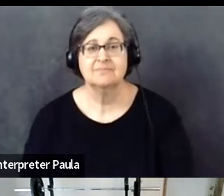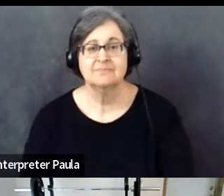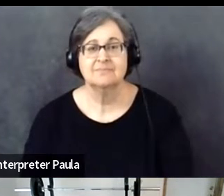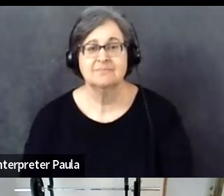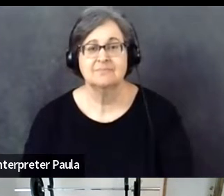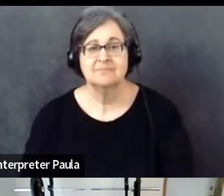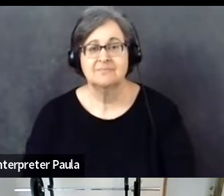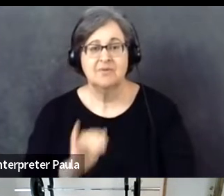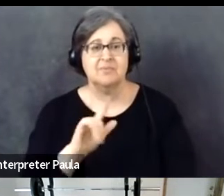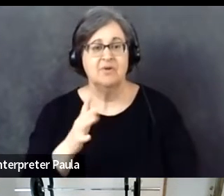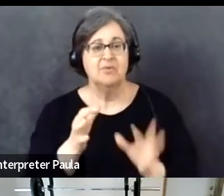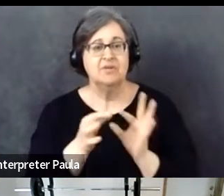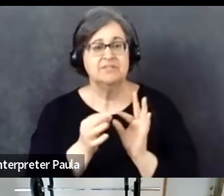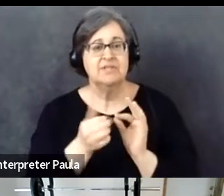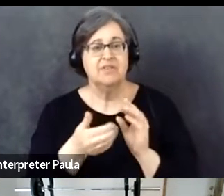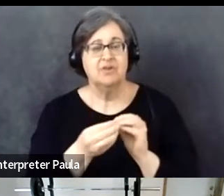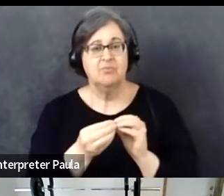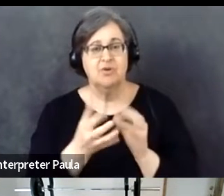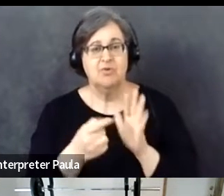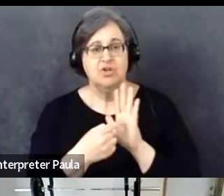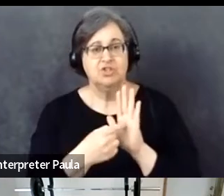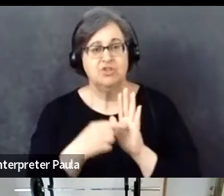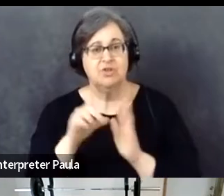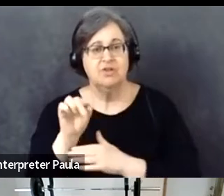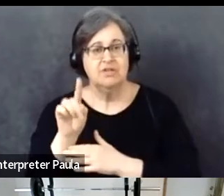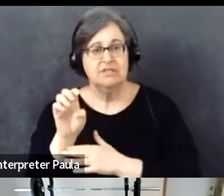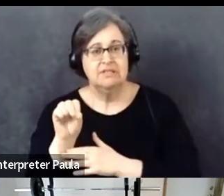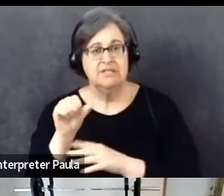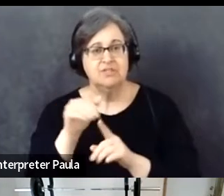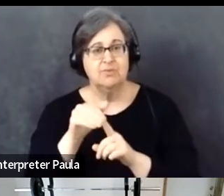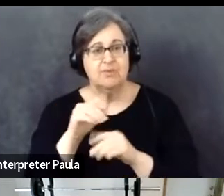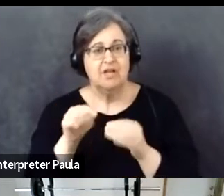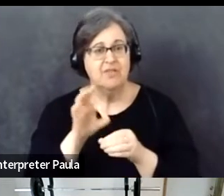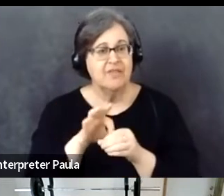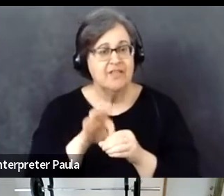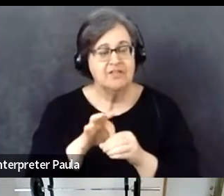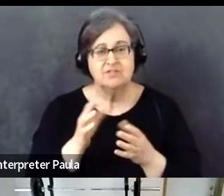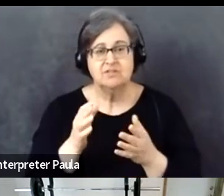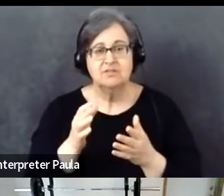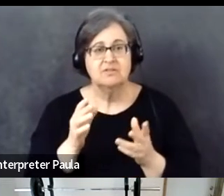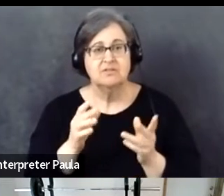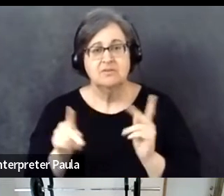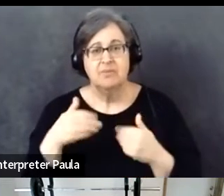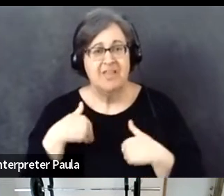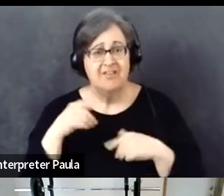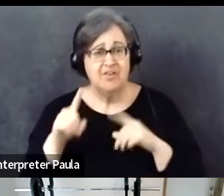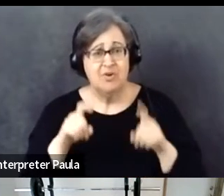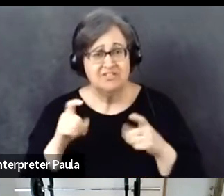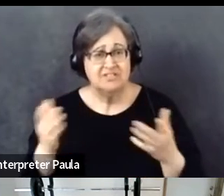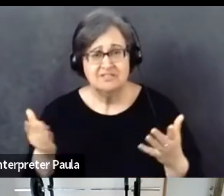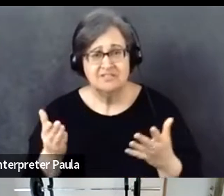don't know, Bill, if you want to say anything else, or you want me to show the dates or reminder on the elections, or does people questions before we?